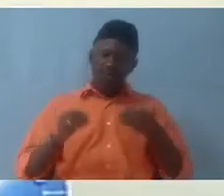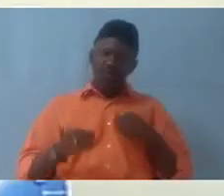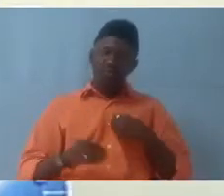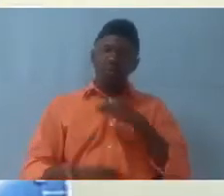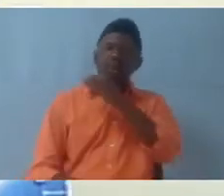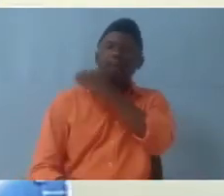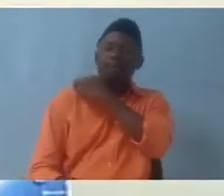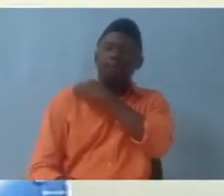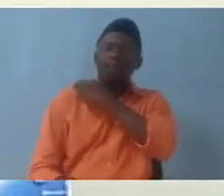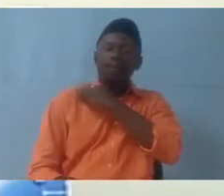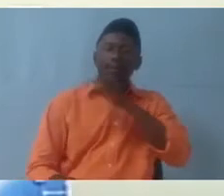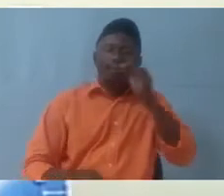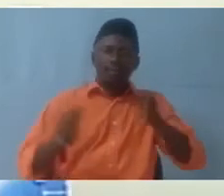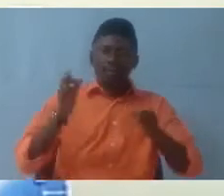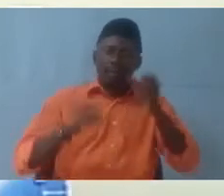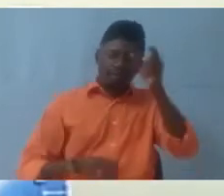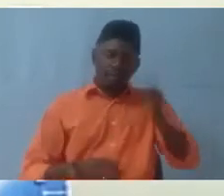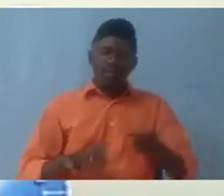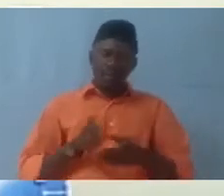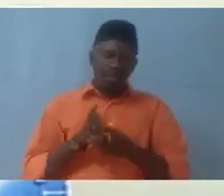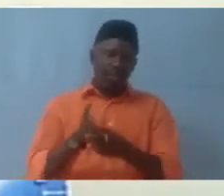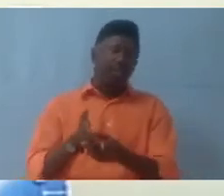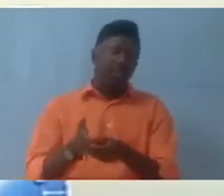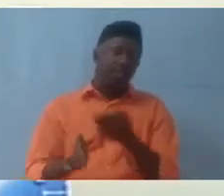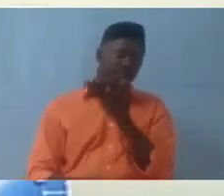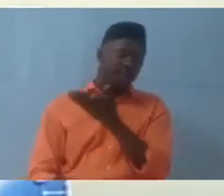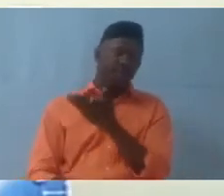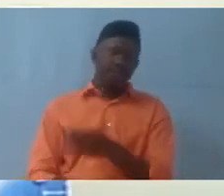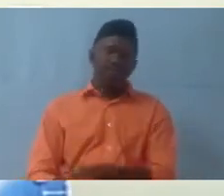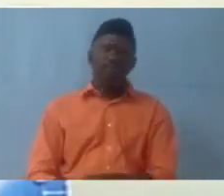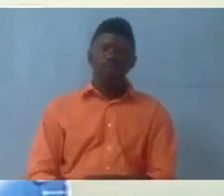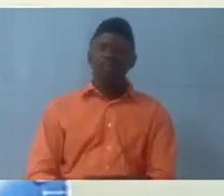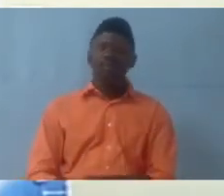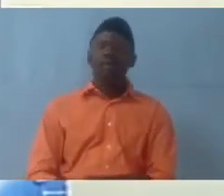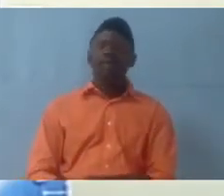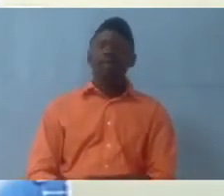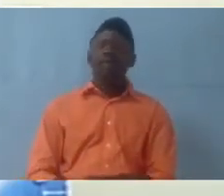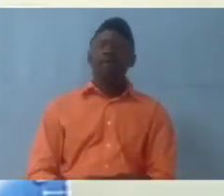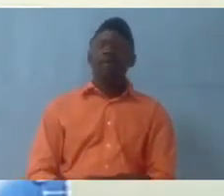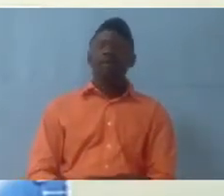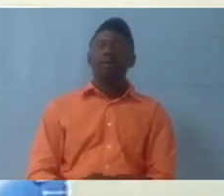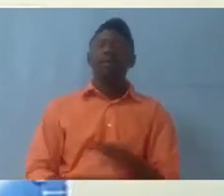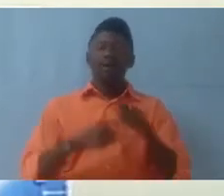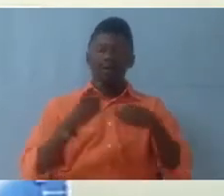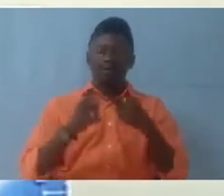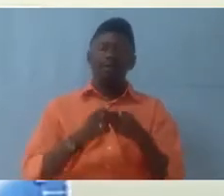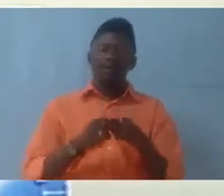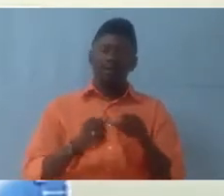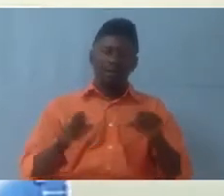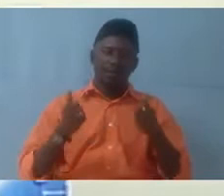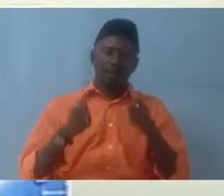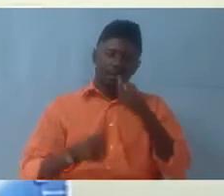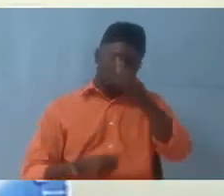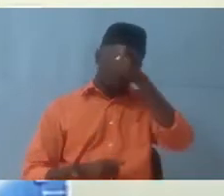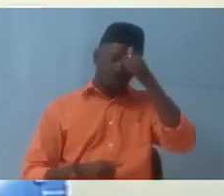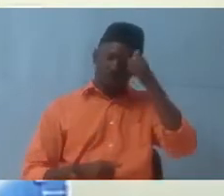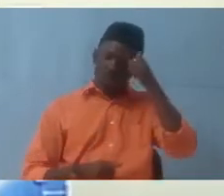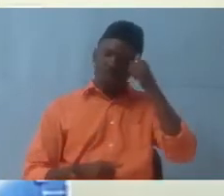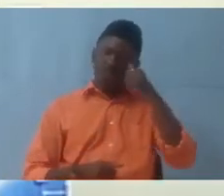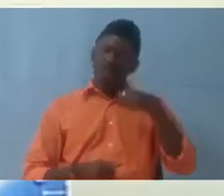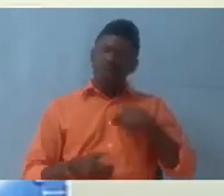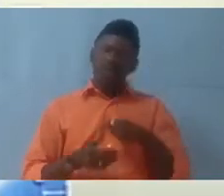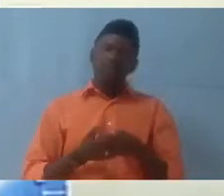Dem Kanifing nak jébalé suma office ci principal magistrate bi. And I subsequently assumed my